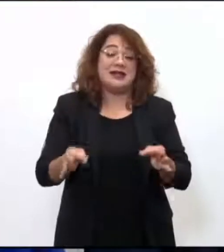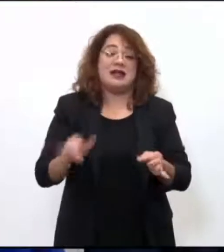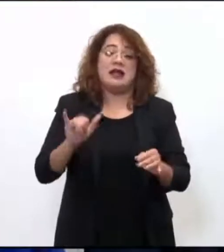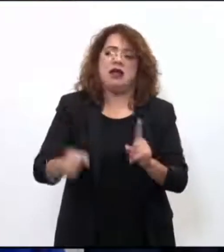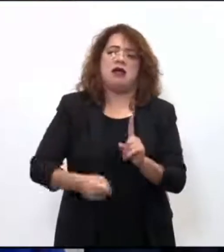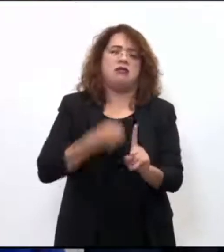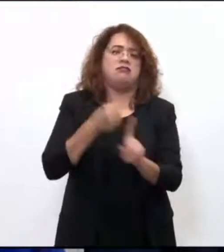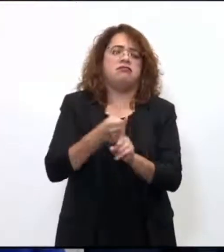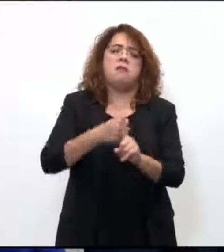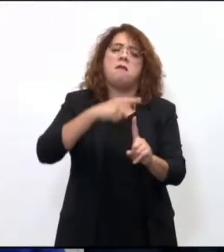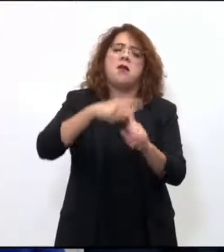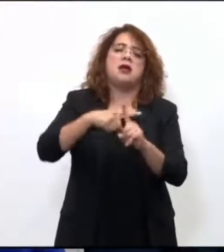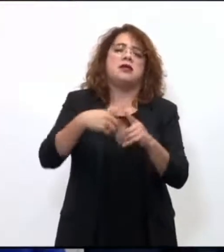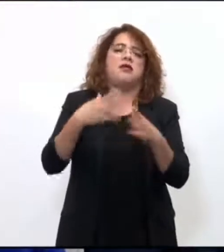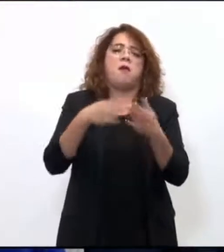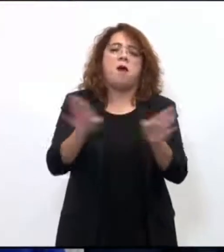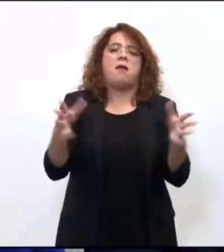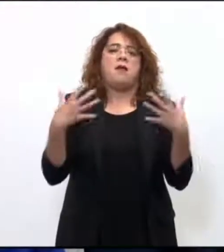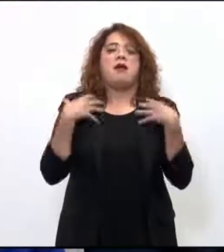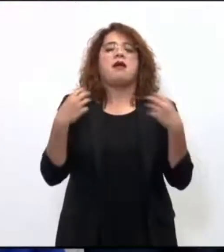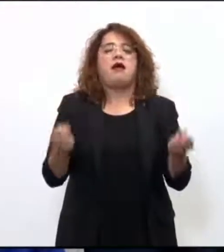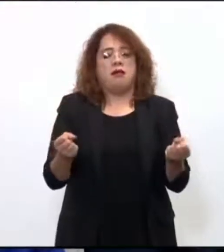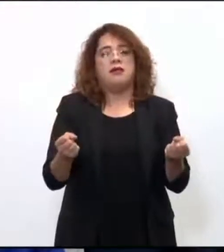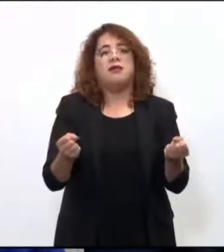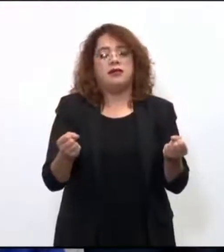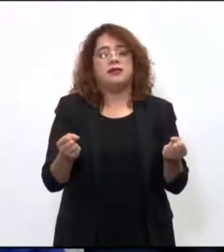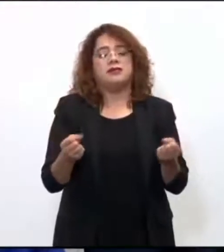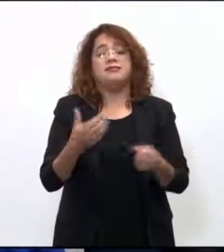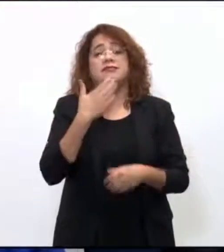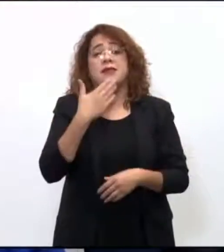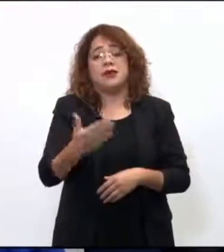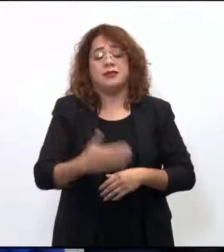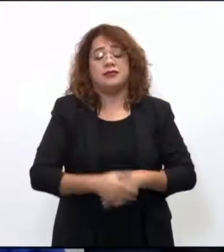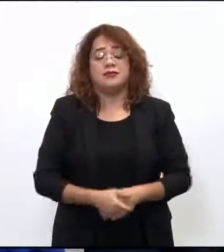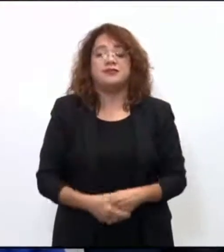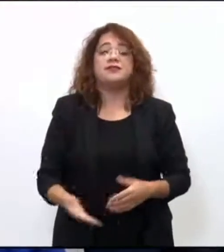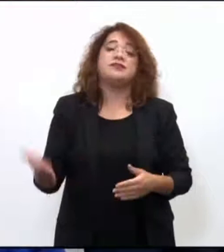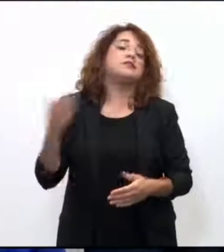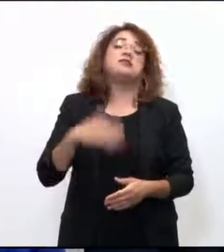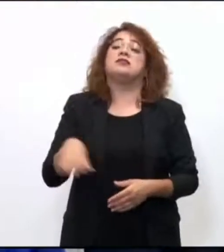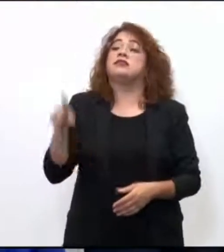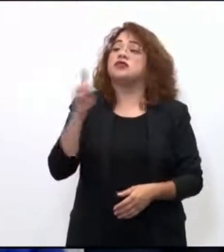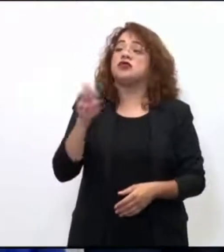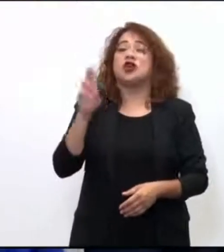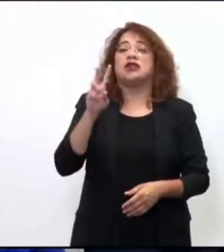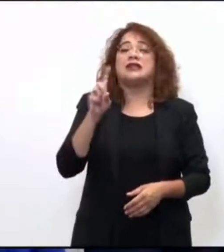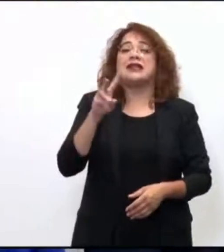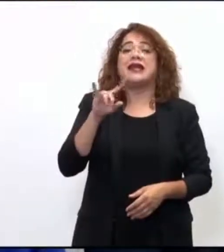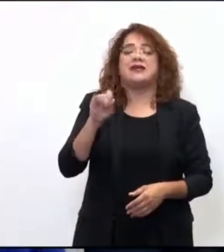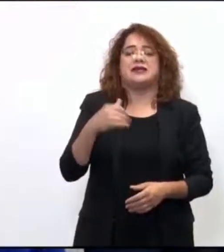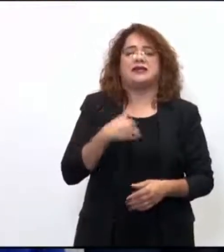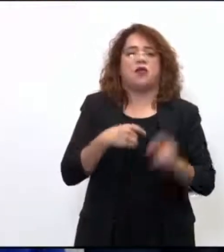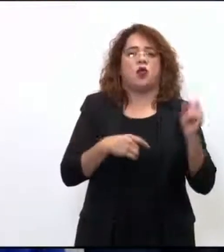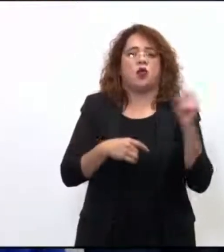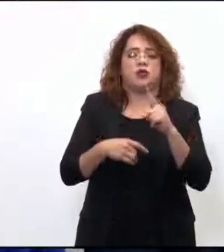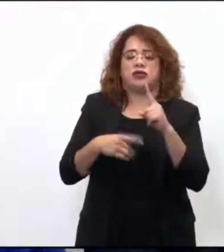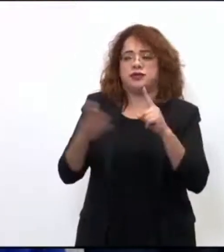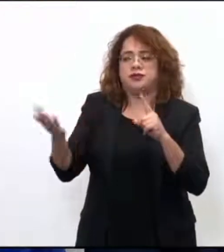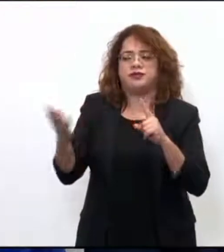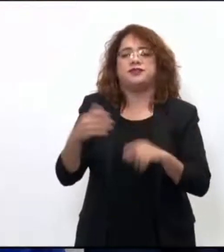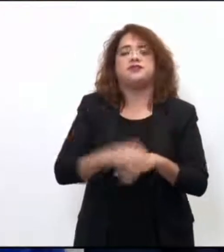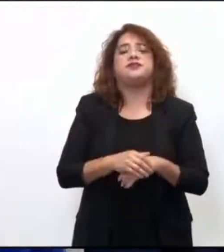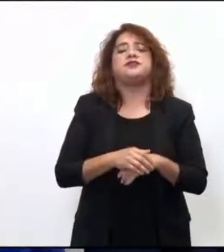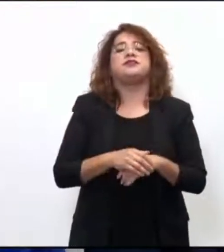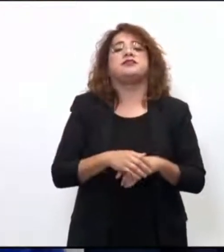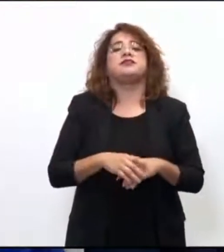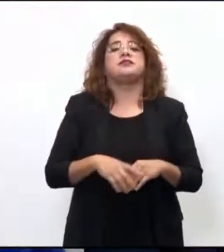over to the mayor. Dr. Davis, go ahead and stay up there. The first question is going to be for you. Okay. We'll take questions from the